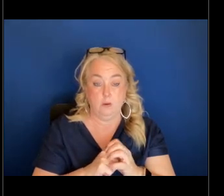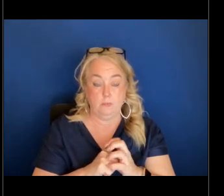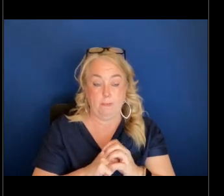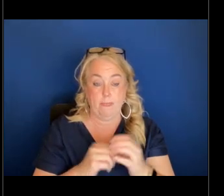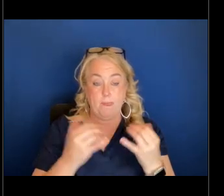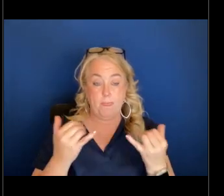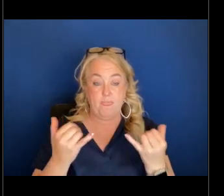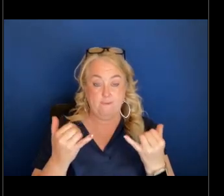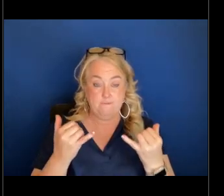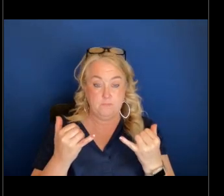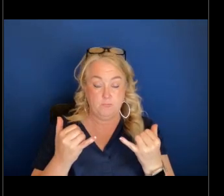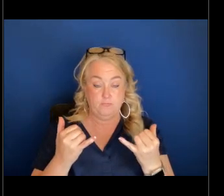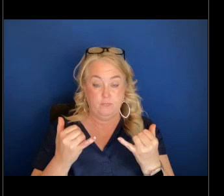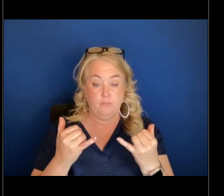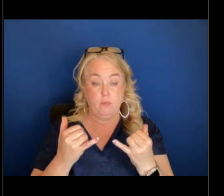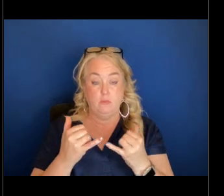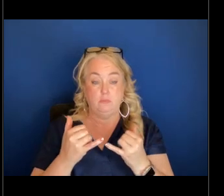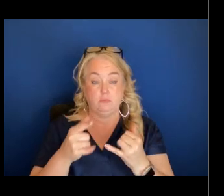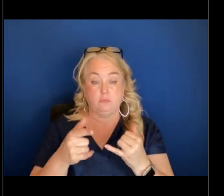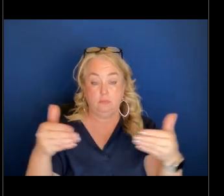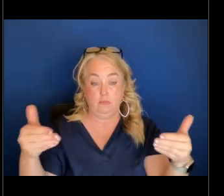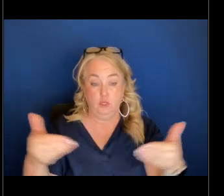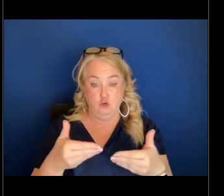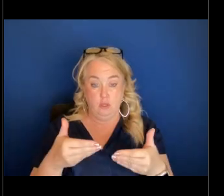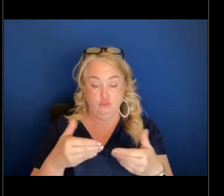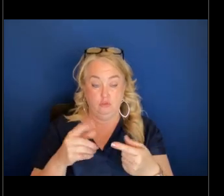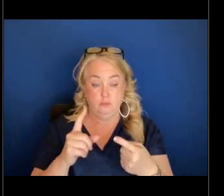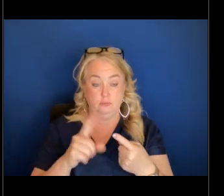Today's agenda includes an introduction,